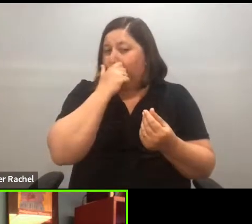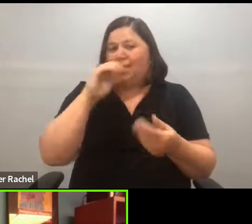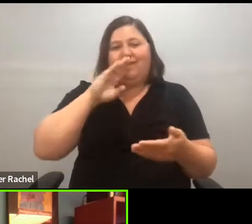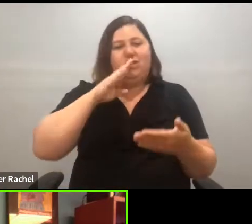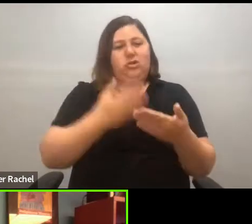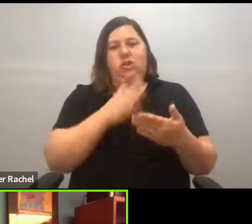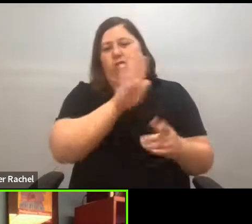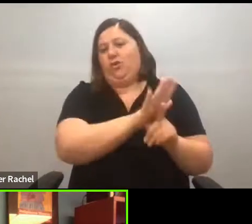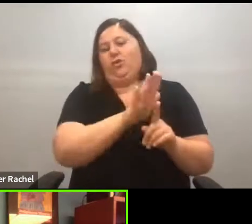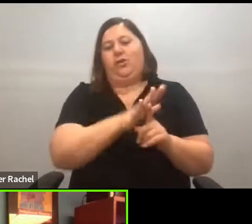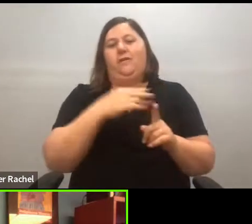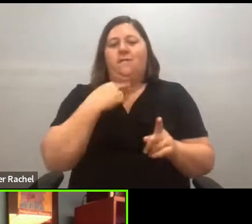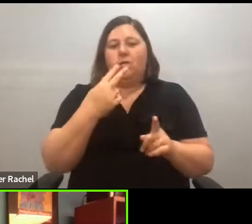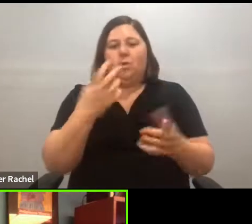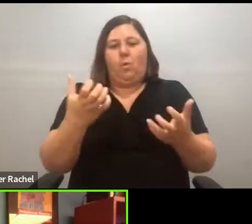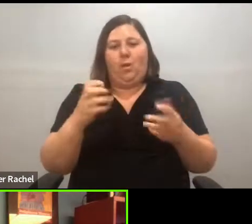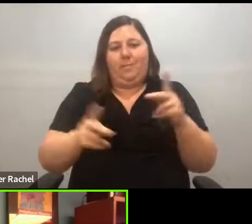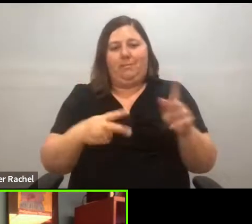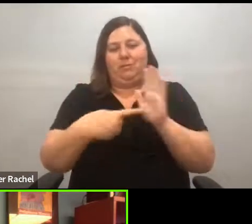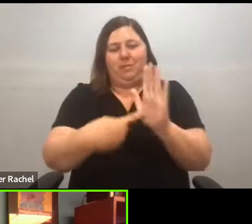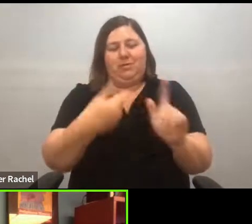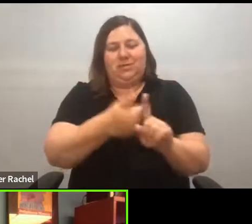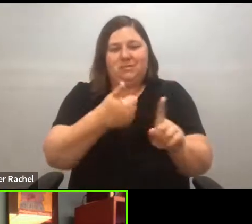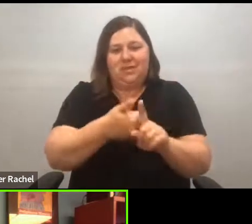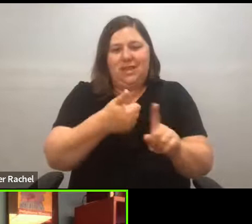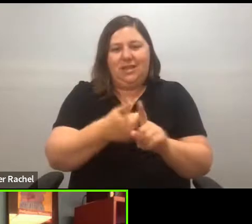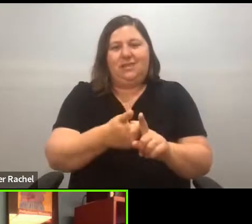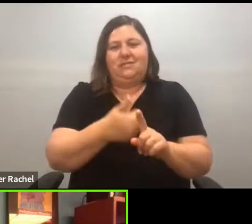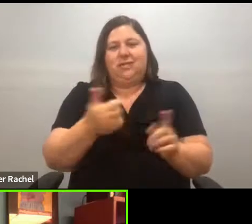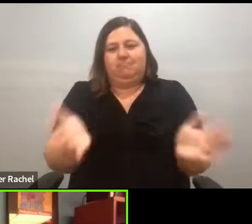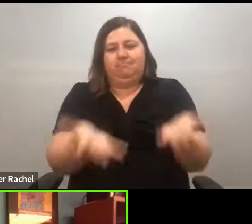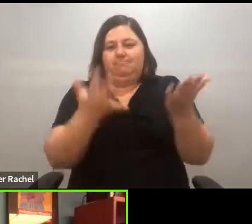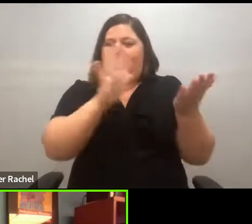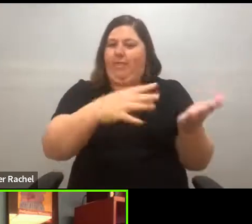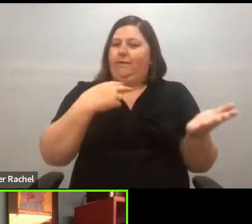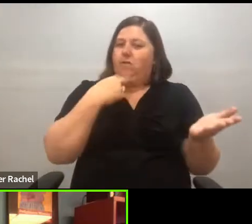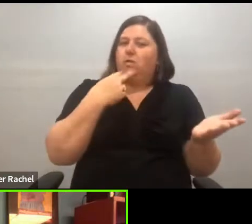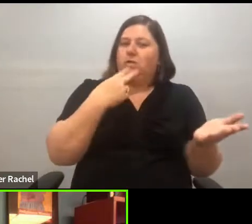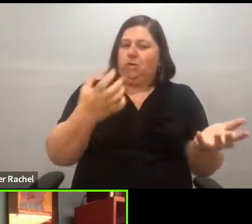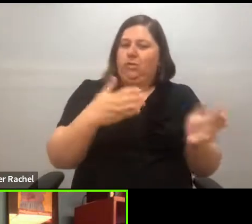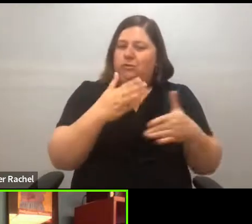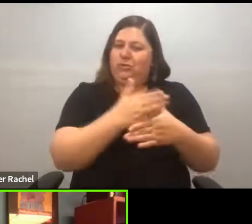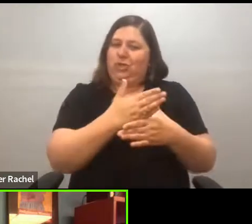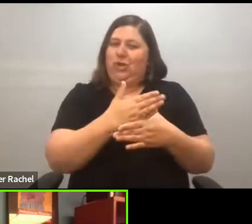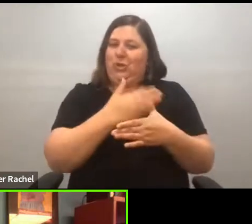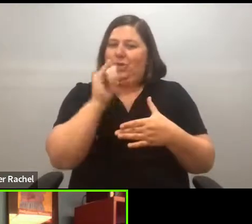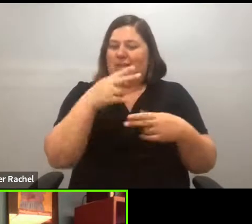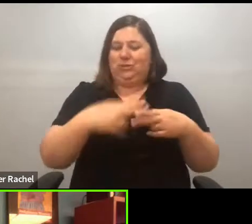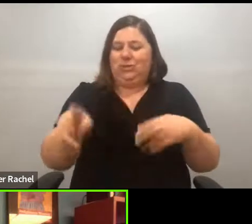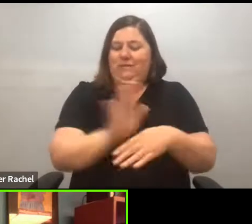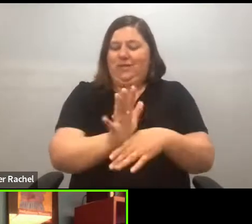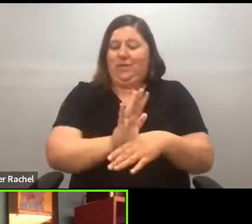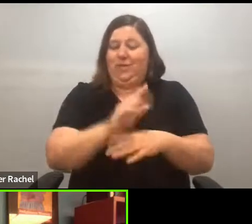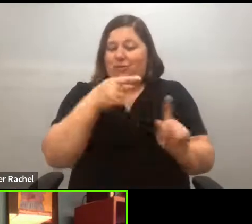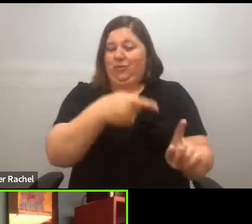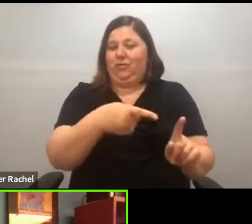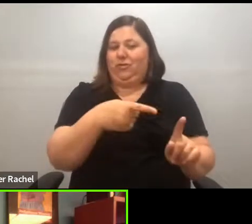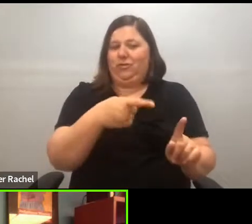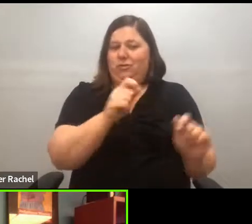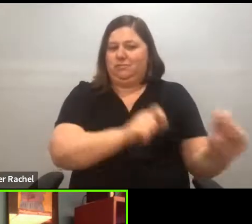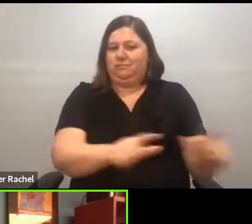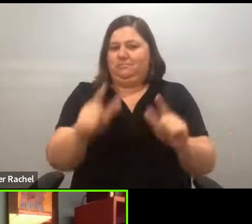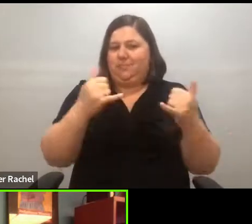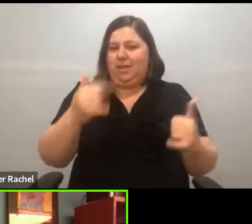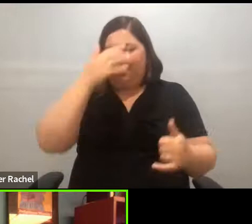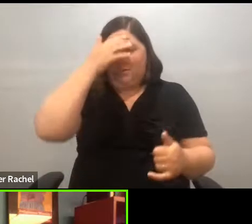to allow people to represent themselves and uplift their voices, I wanted to share this short video. So I'm gonna pop this on right